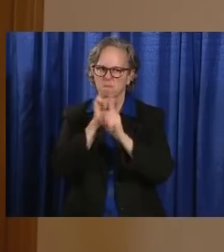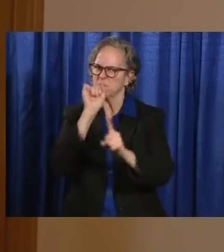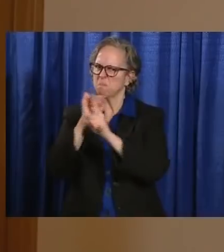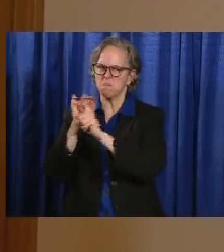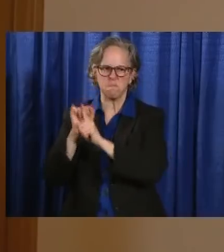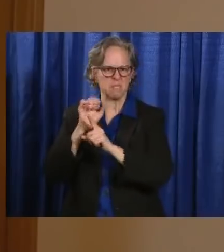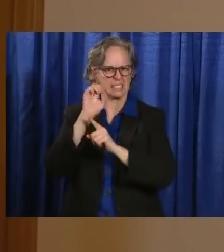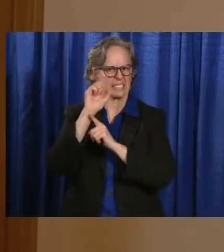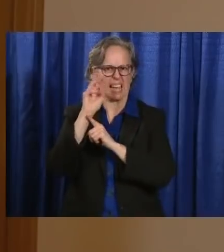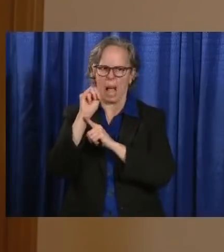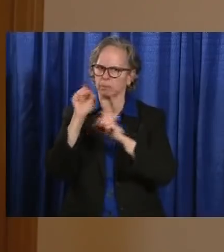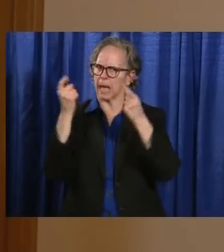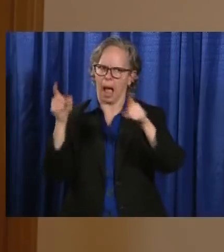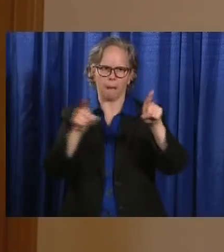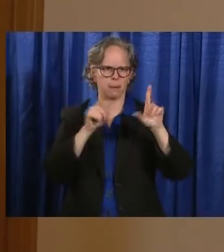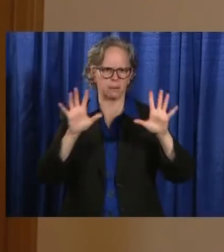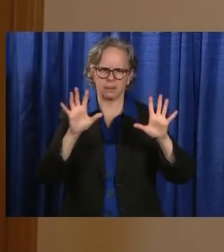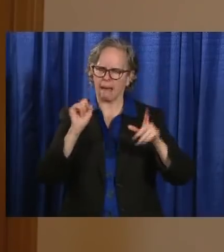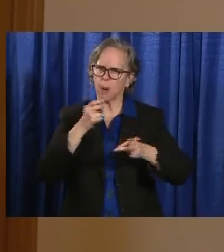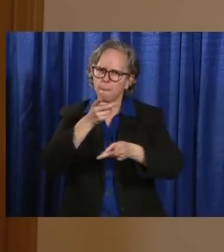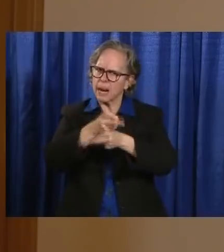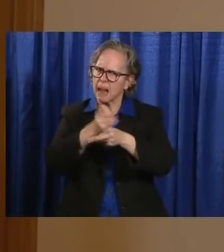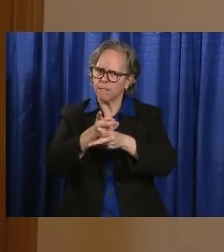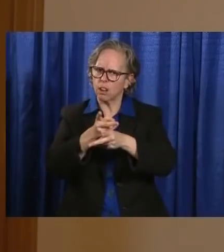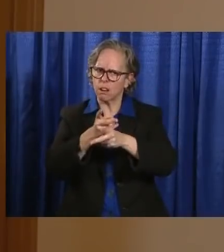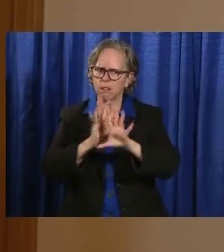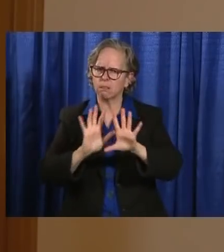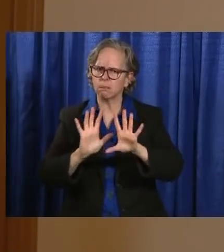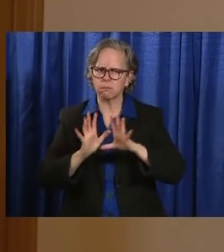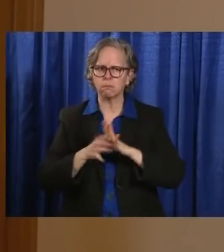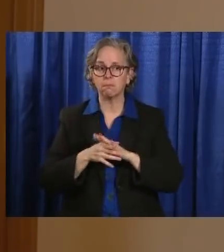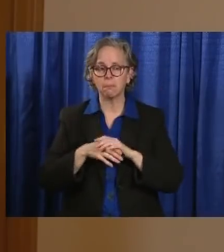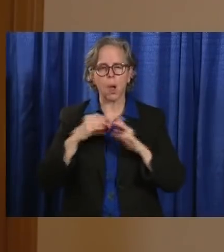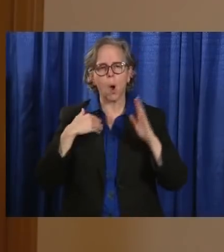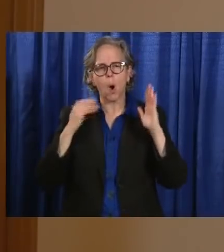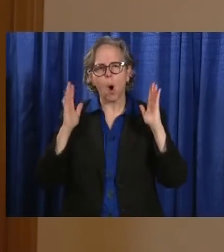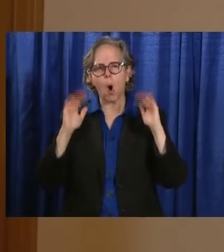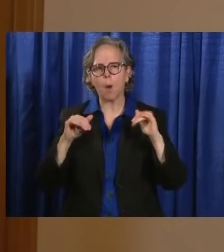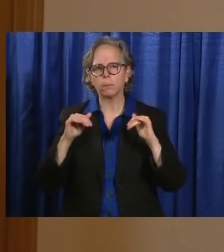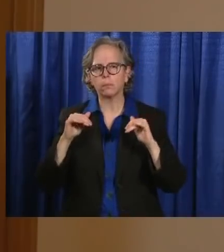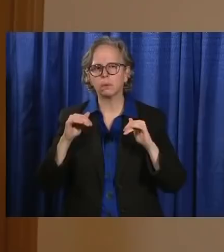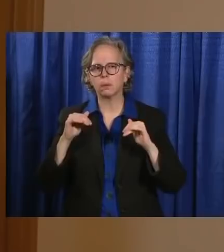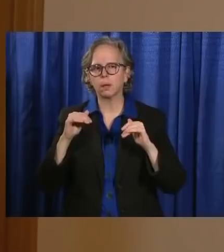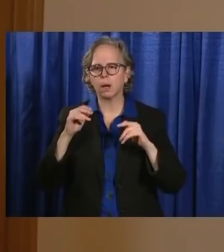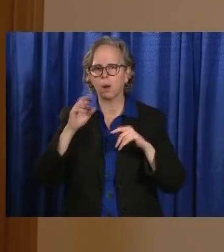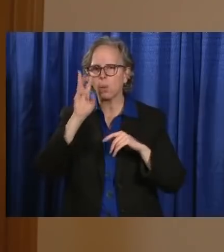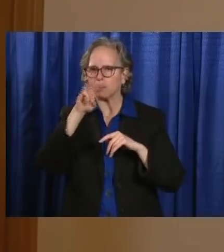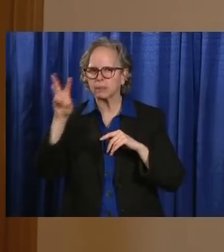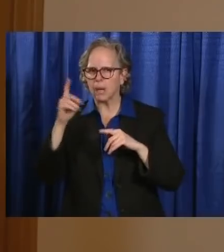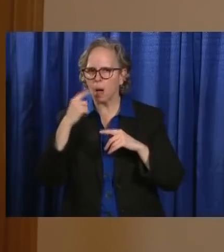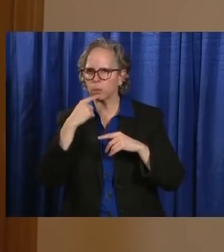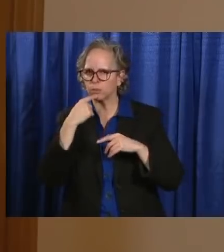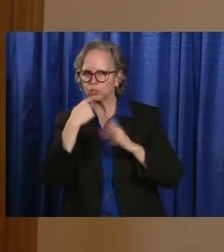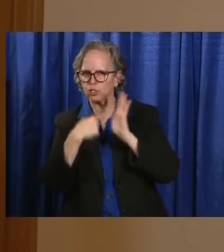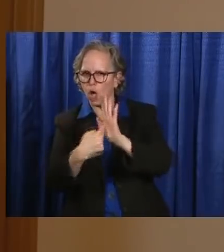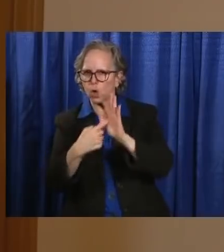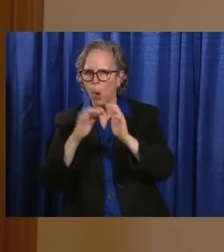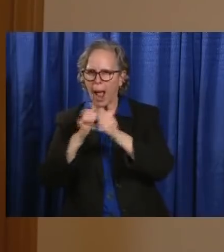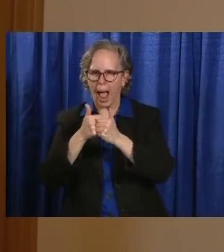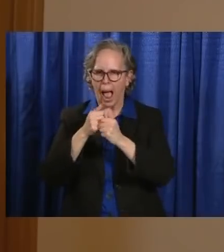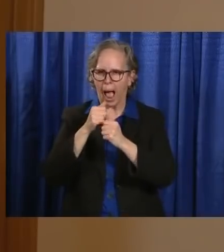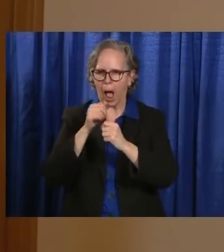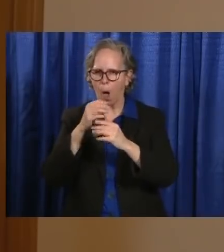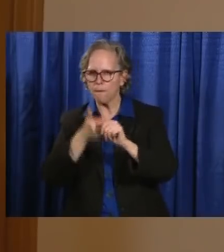hyper vigilant, some of which I hope we're highlighting on our website. We'll share those, but it is unfortunate. It's